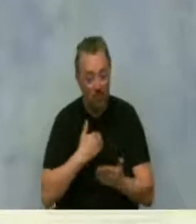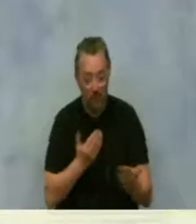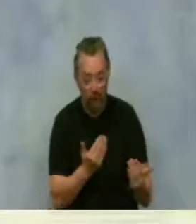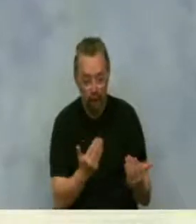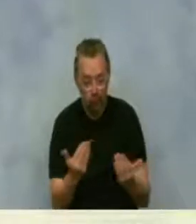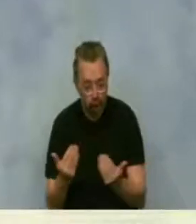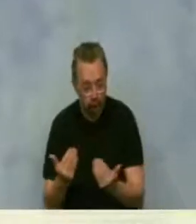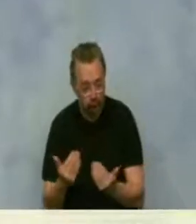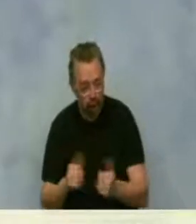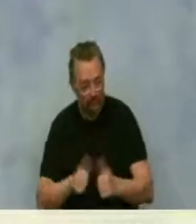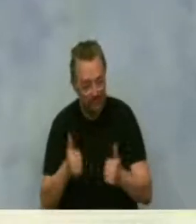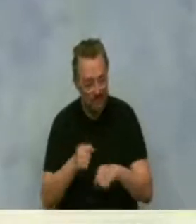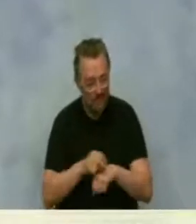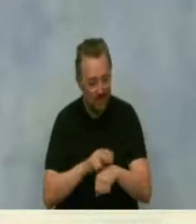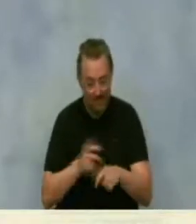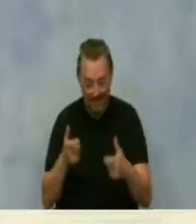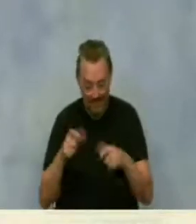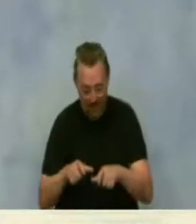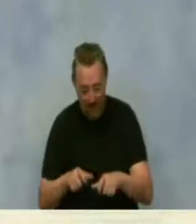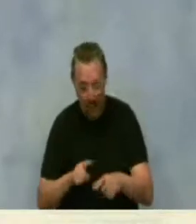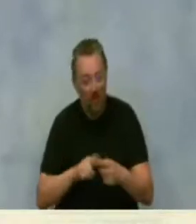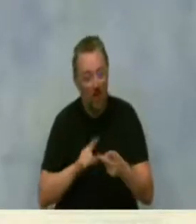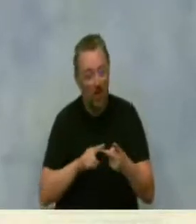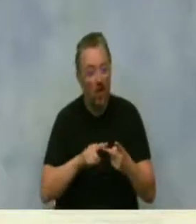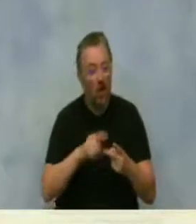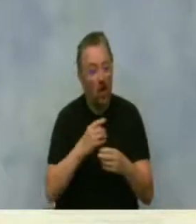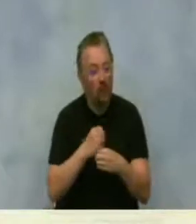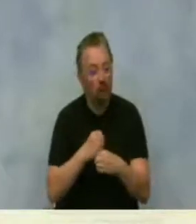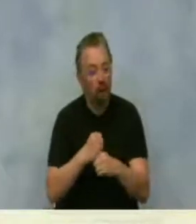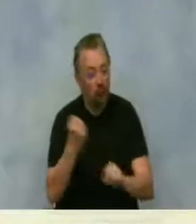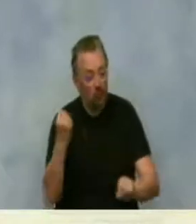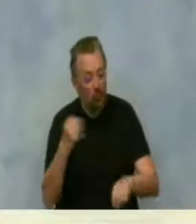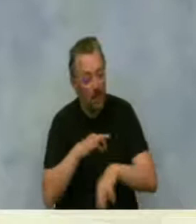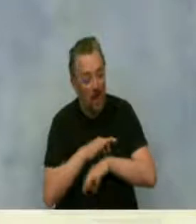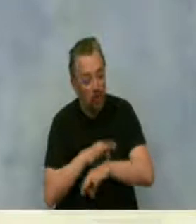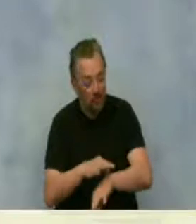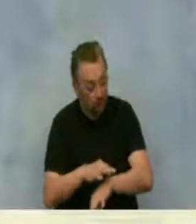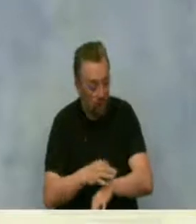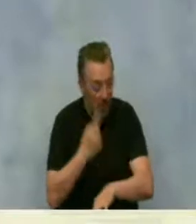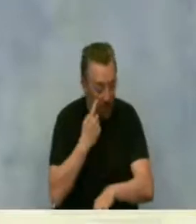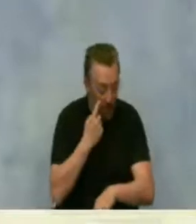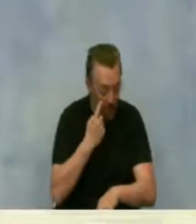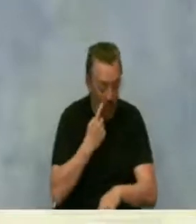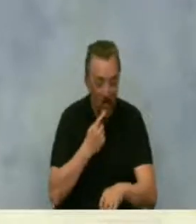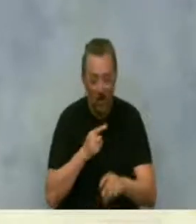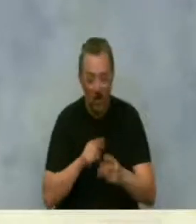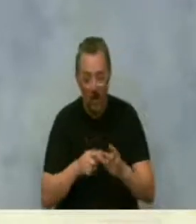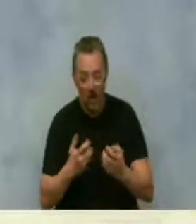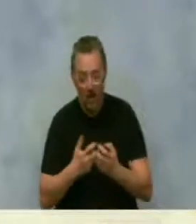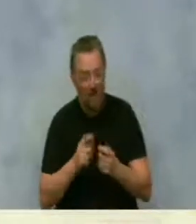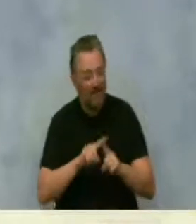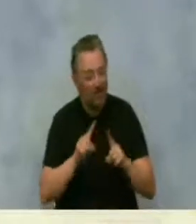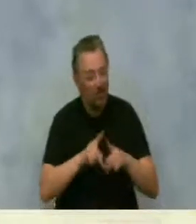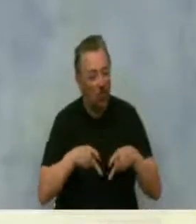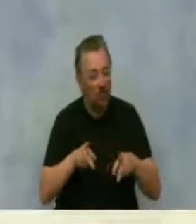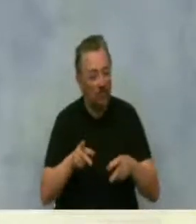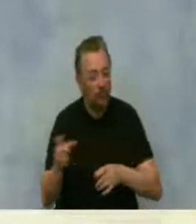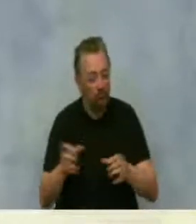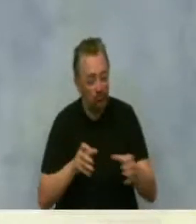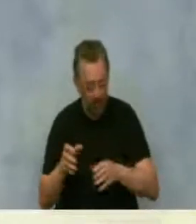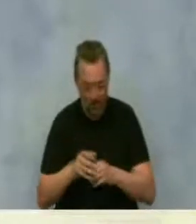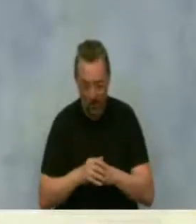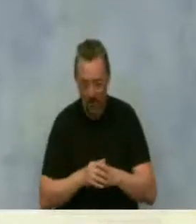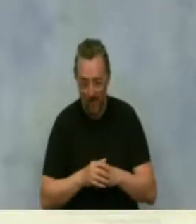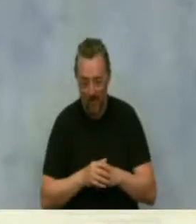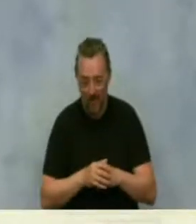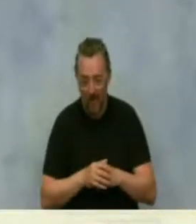employees, looking at our graduate apprenticeship and other apprenticeship approaches to our recruitment, further expanding our